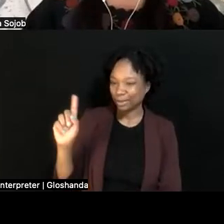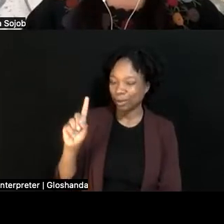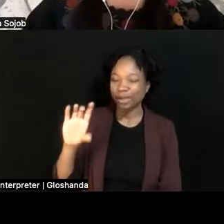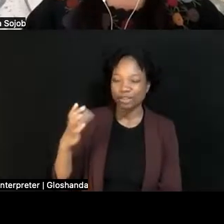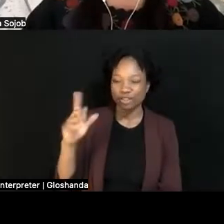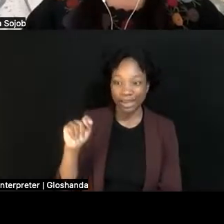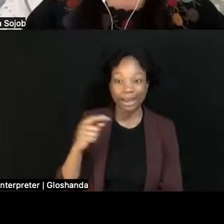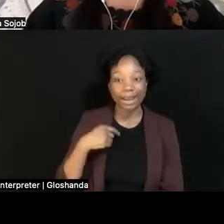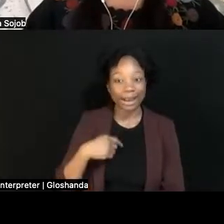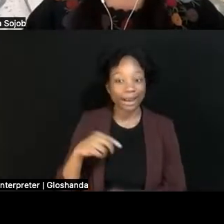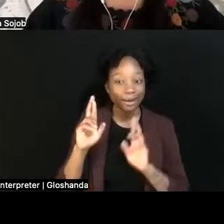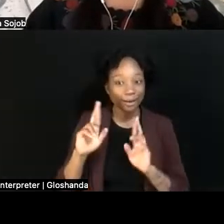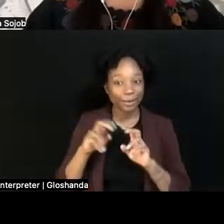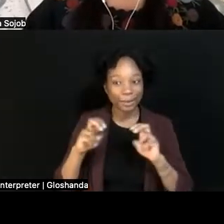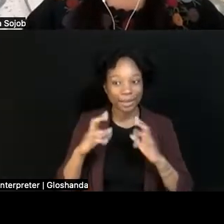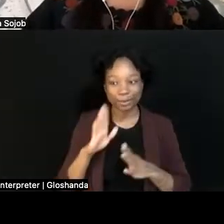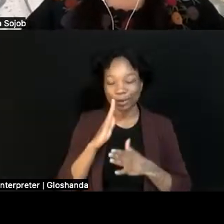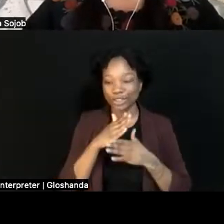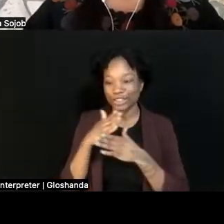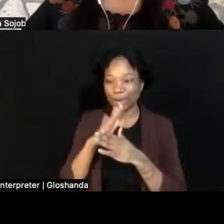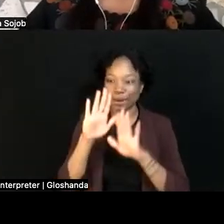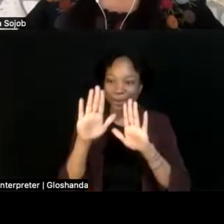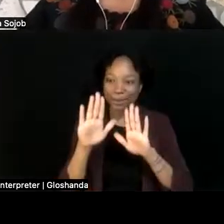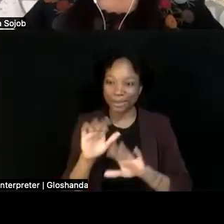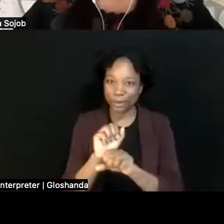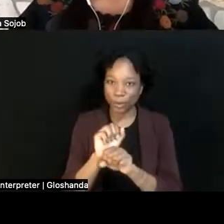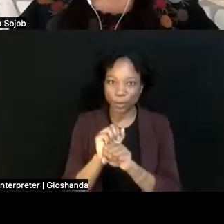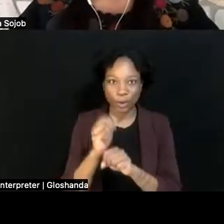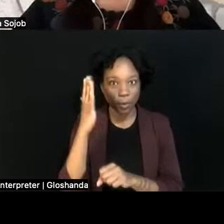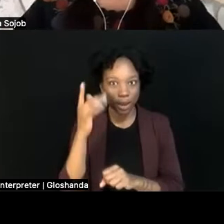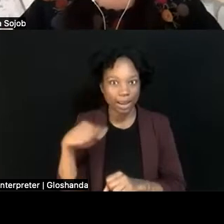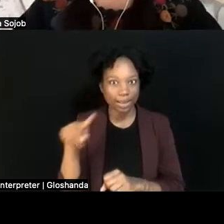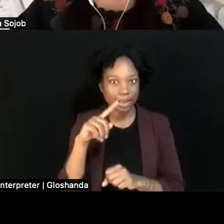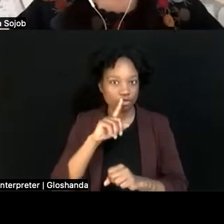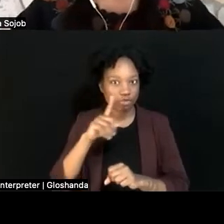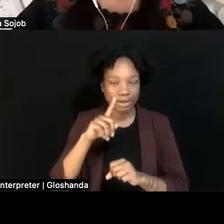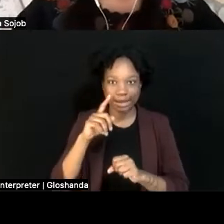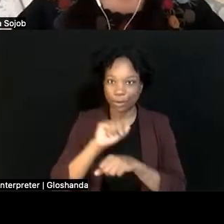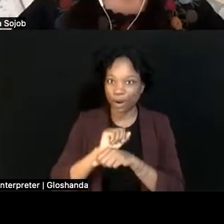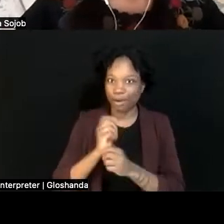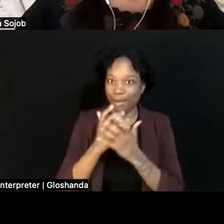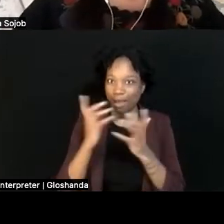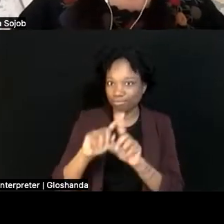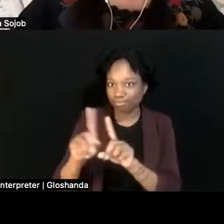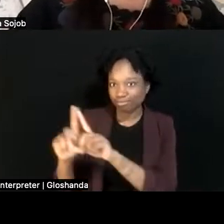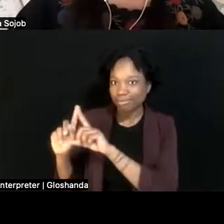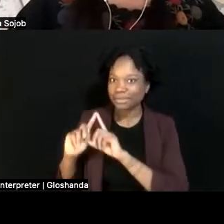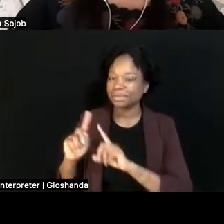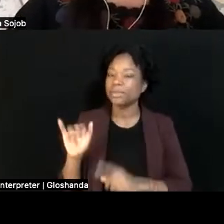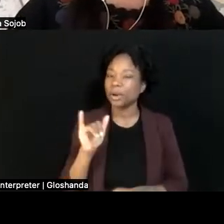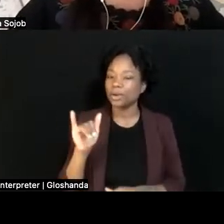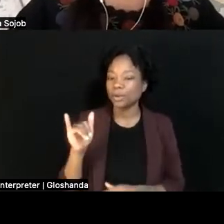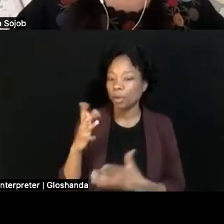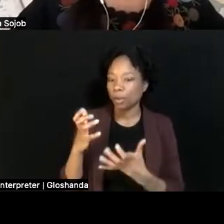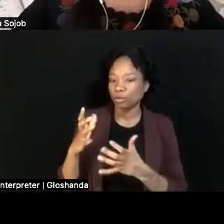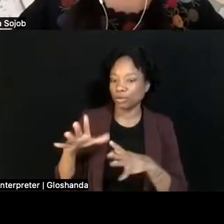because there's so much work that they're working on, as well as questions in the Q&A function so that we make sure to see them and that you